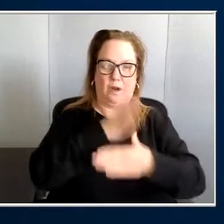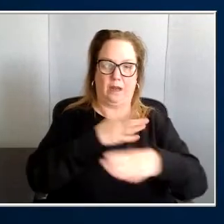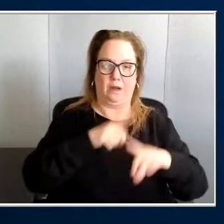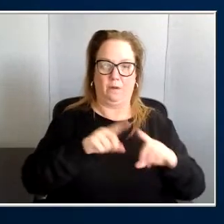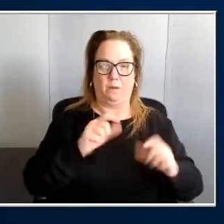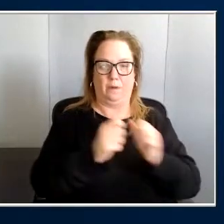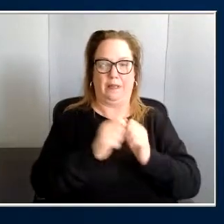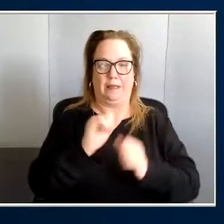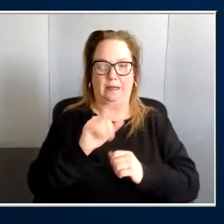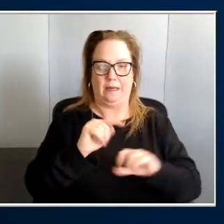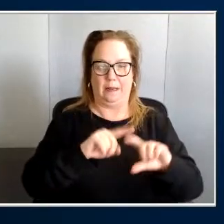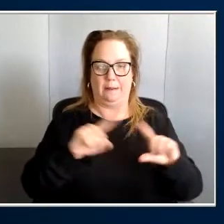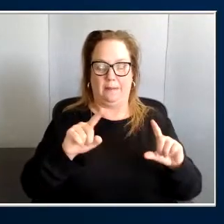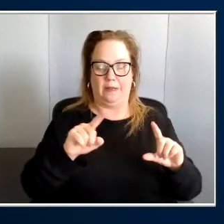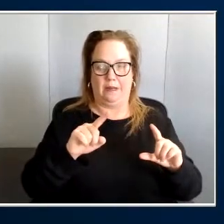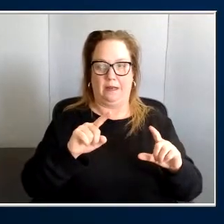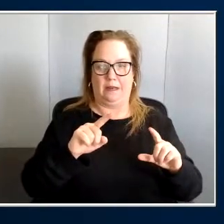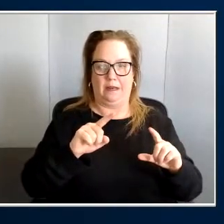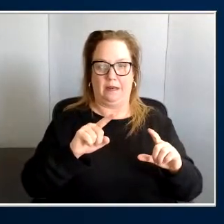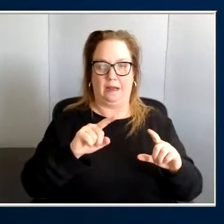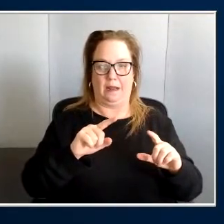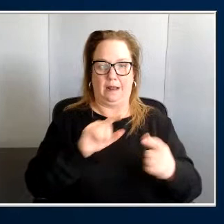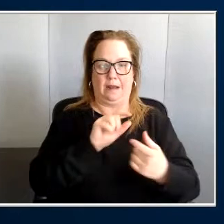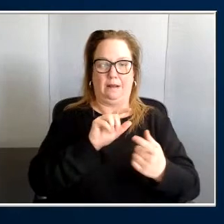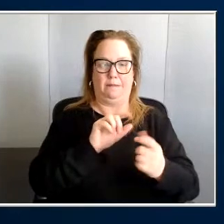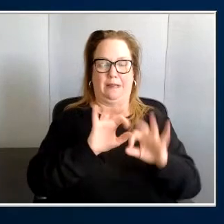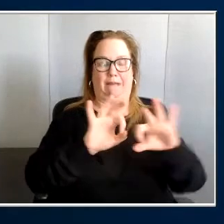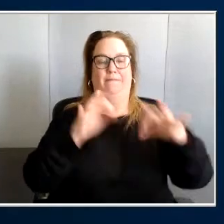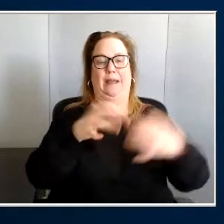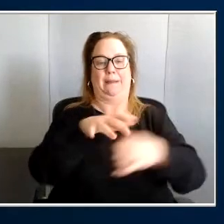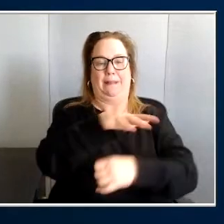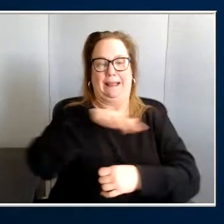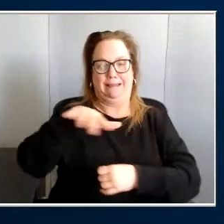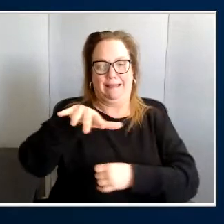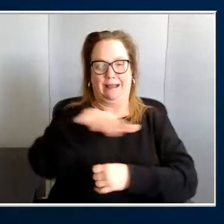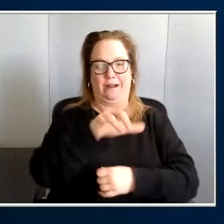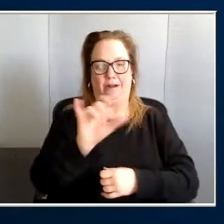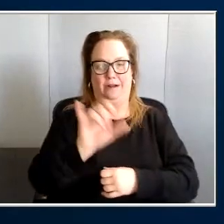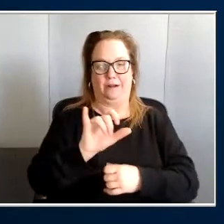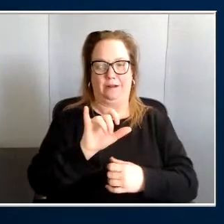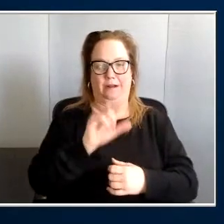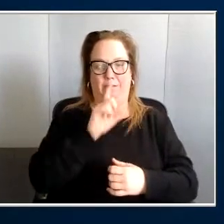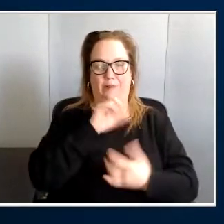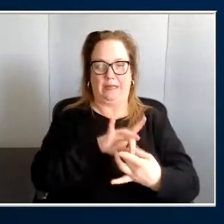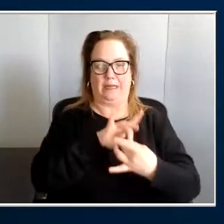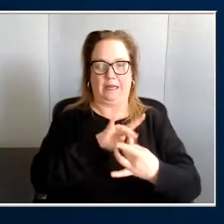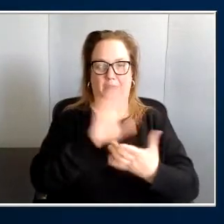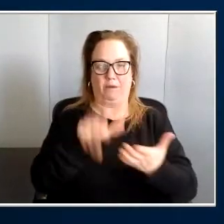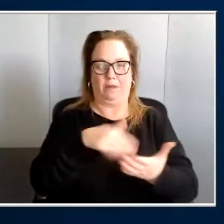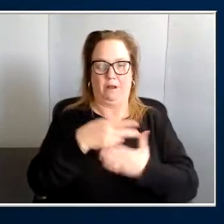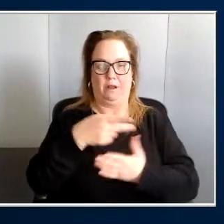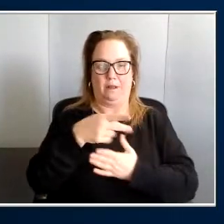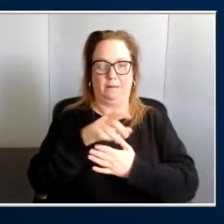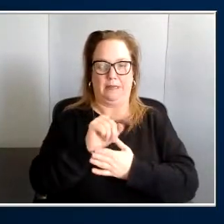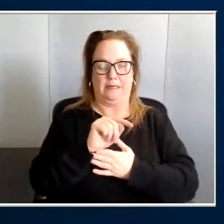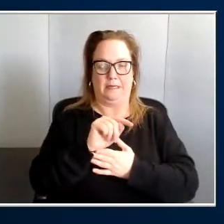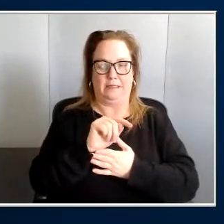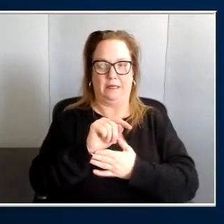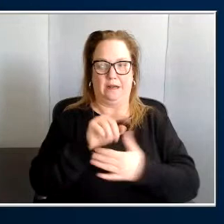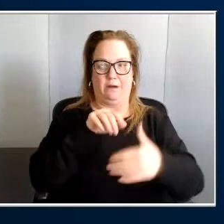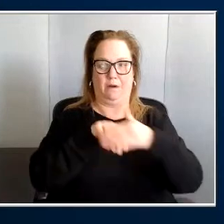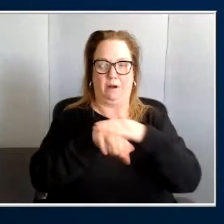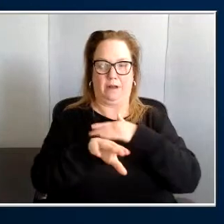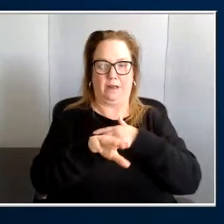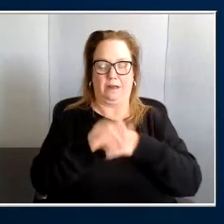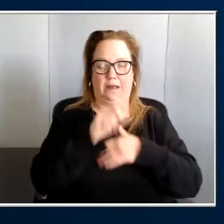I kind of met a big family in turn, and I got to really connect with all the PTs there. Like, now I walk in and I don't